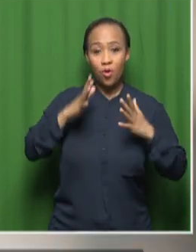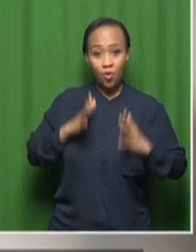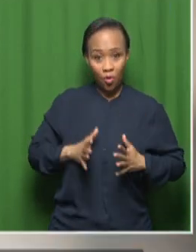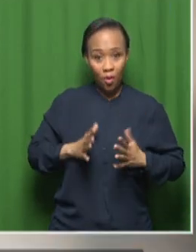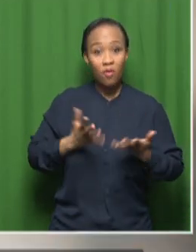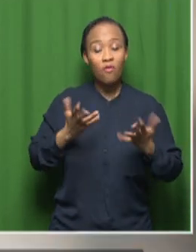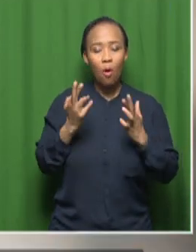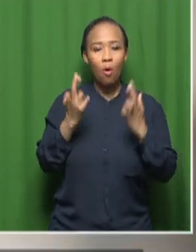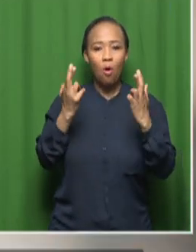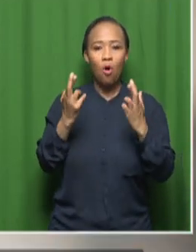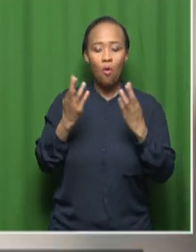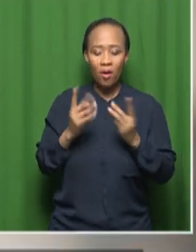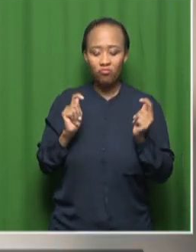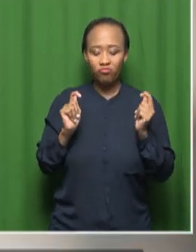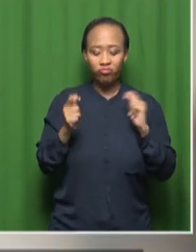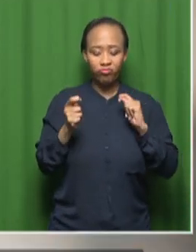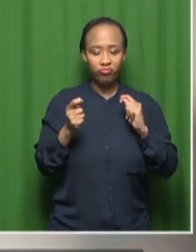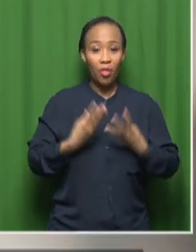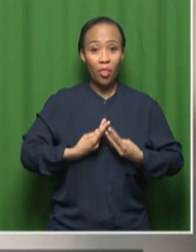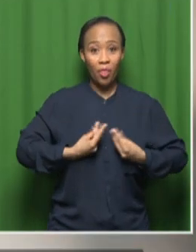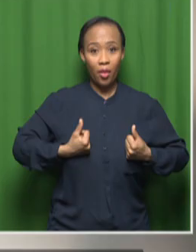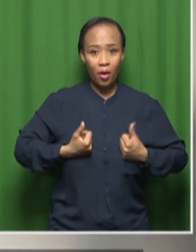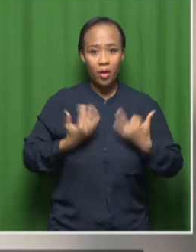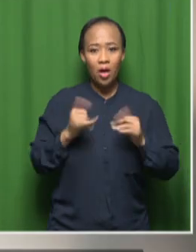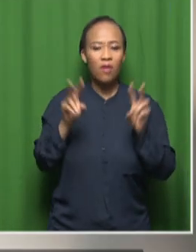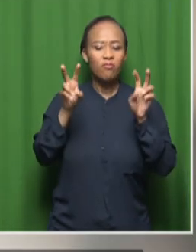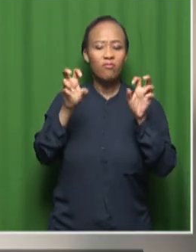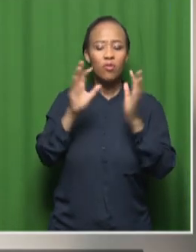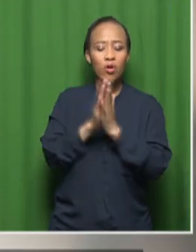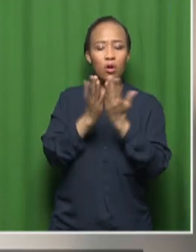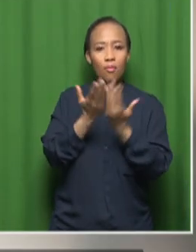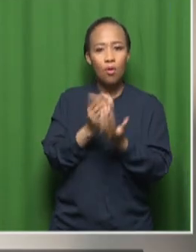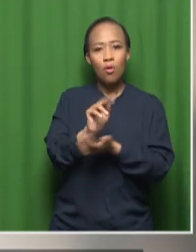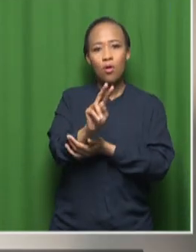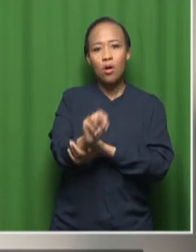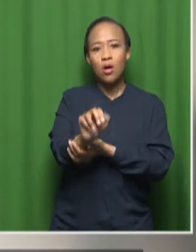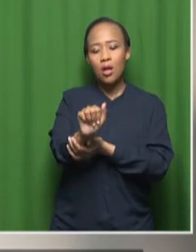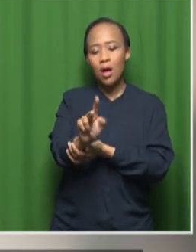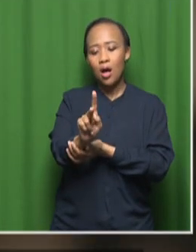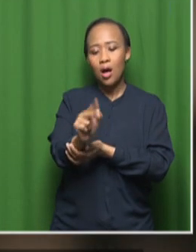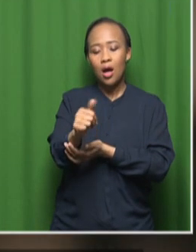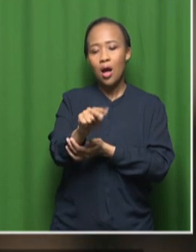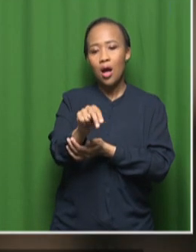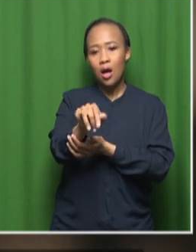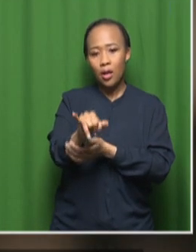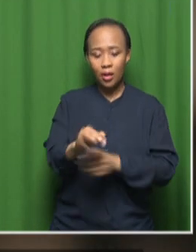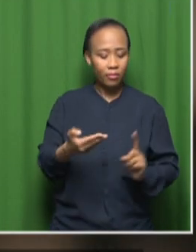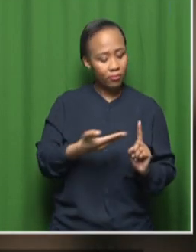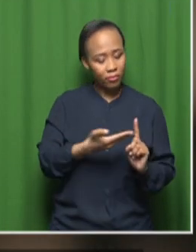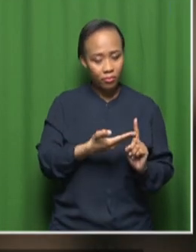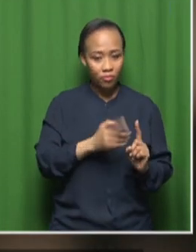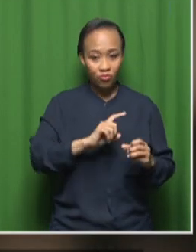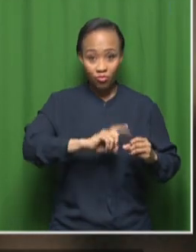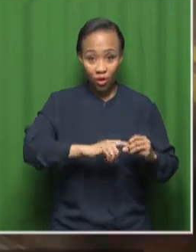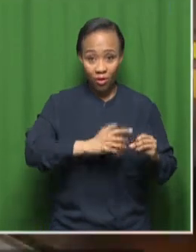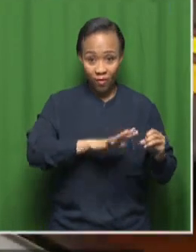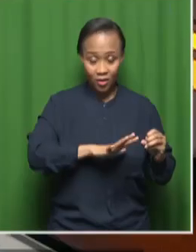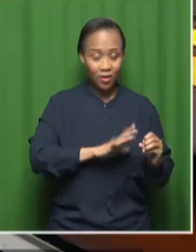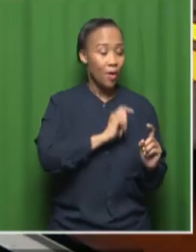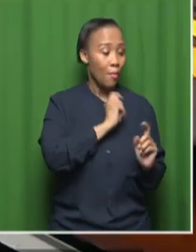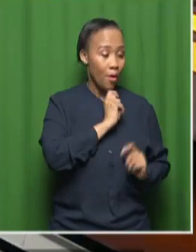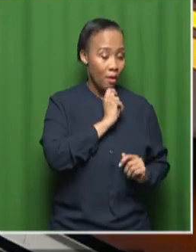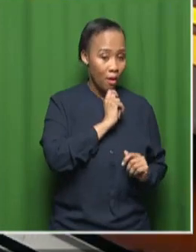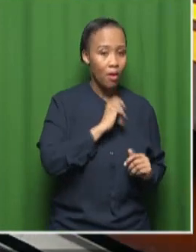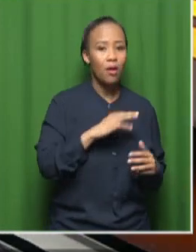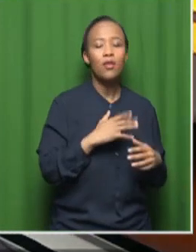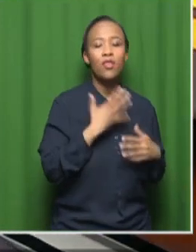transformation. Joining us now is the author of the book titled Nakhane, Abongile Ngqoleka. Plegas, very good morning to you. Thanks for joining us. Welcome. Thank you so much, sir. Good